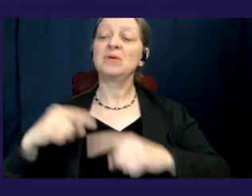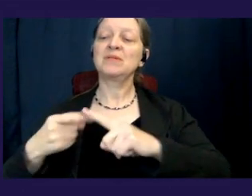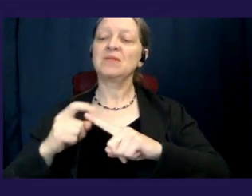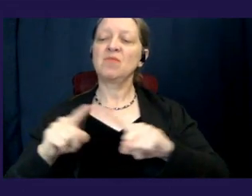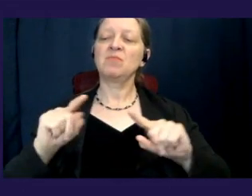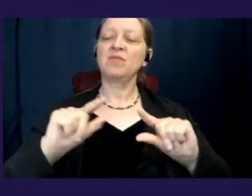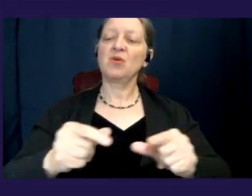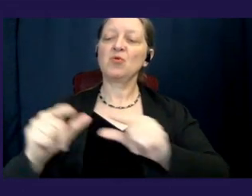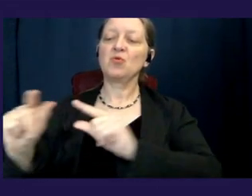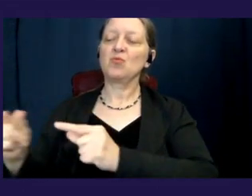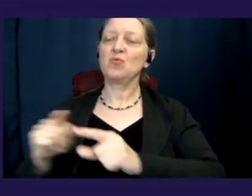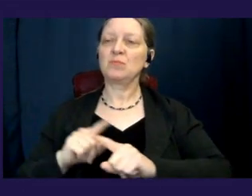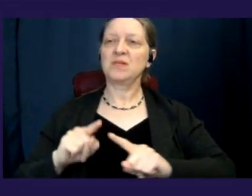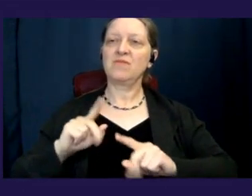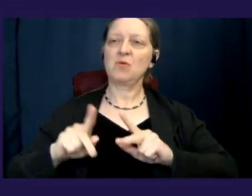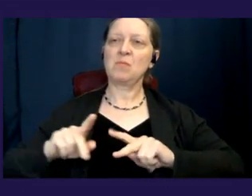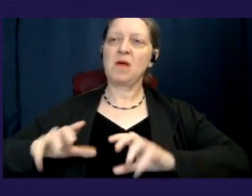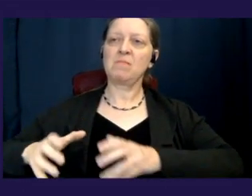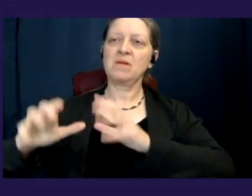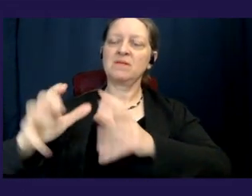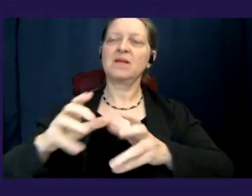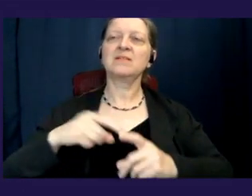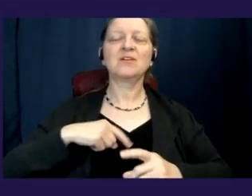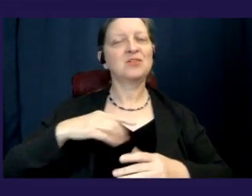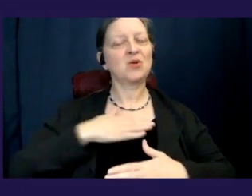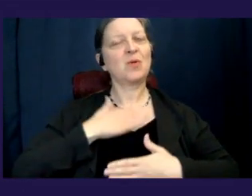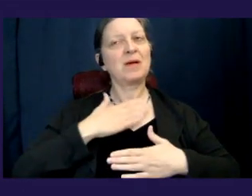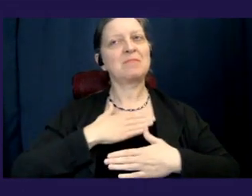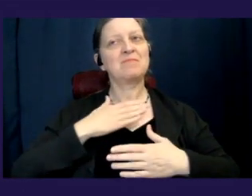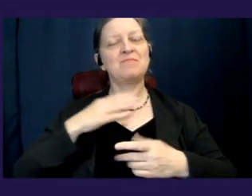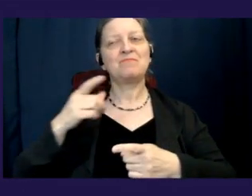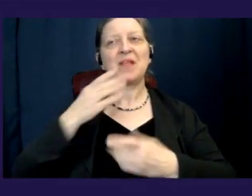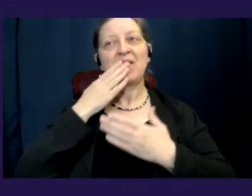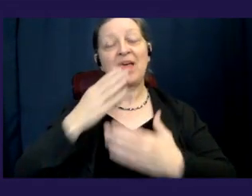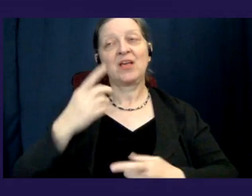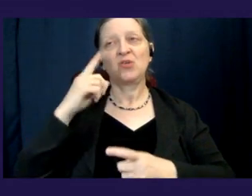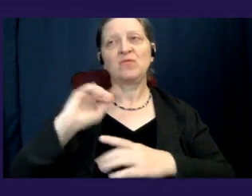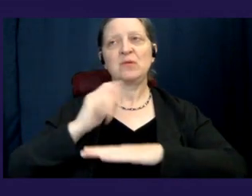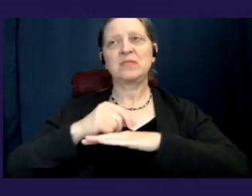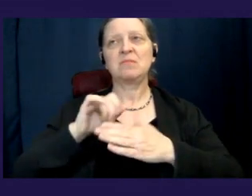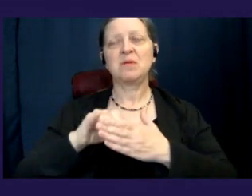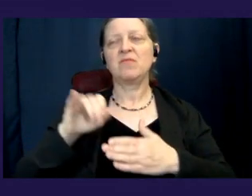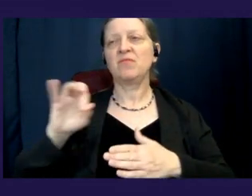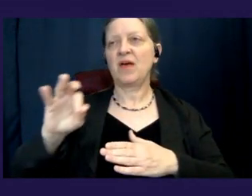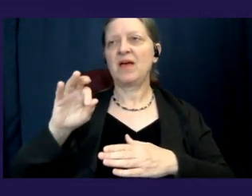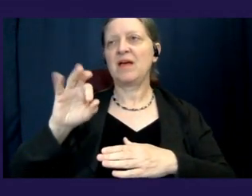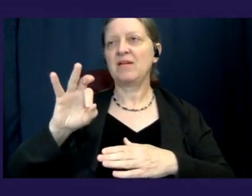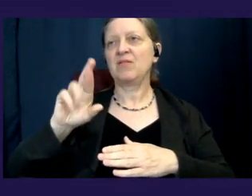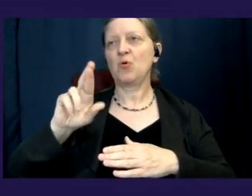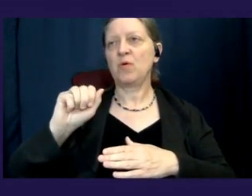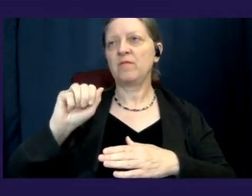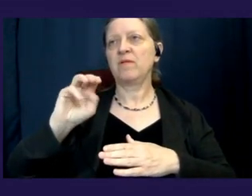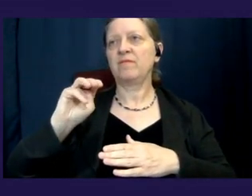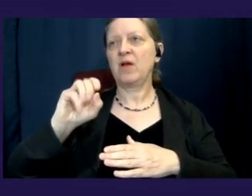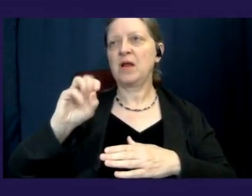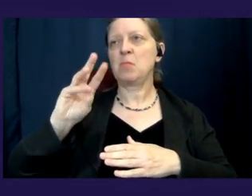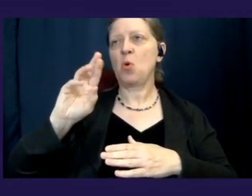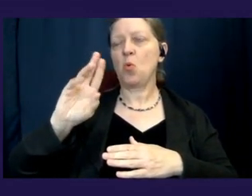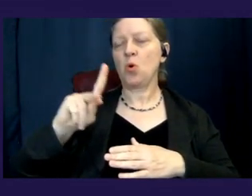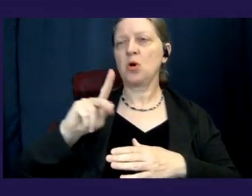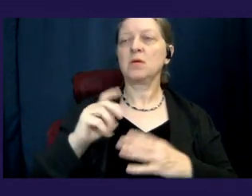setting up that framework of response for us. We'll turn it over next to Anne Zink from the Alaska Department of Public